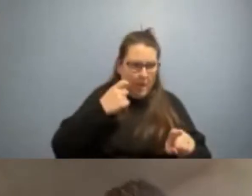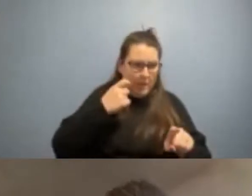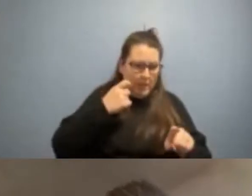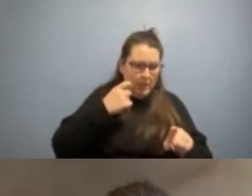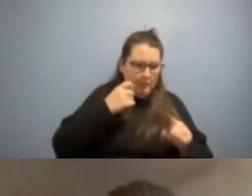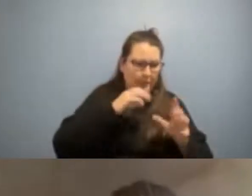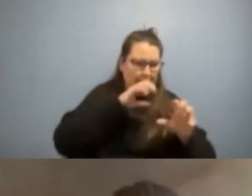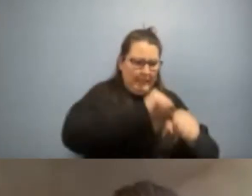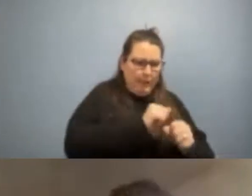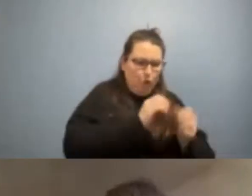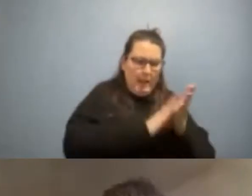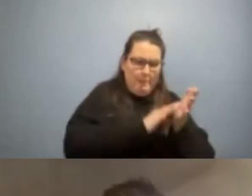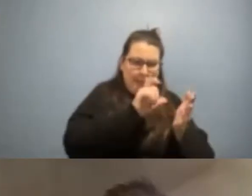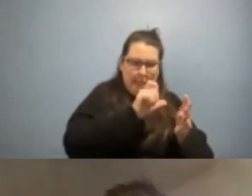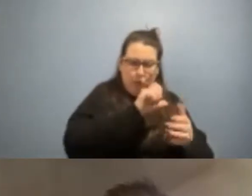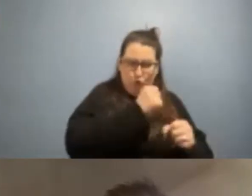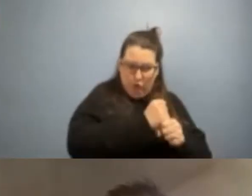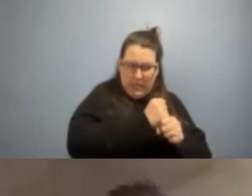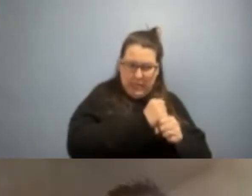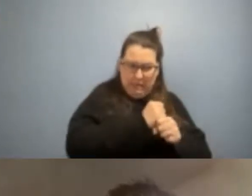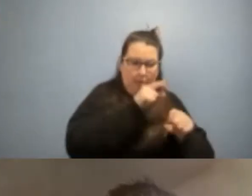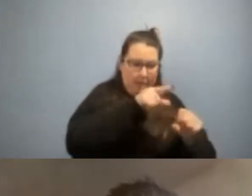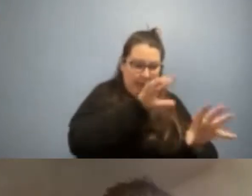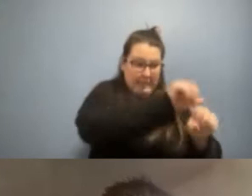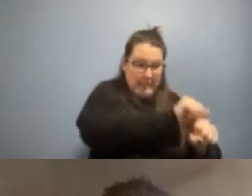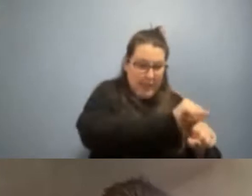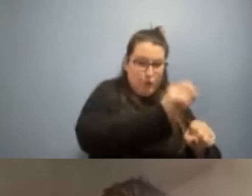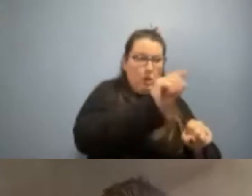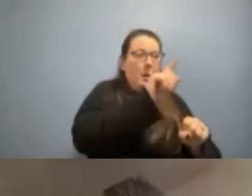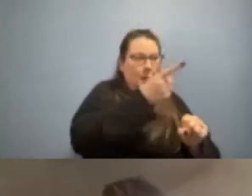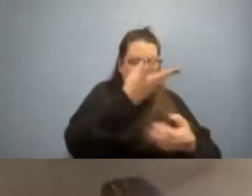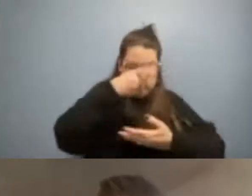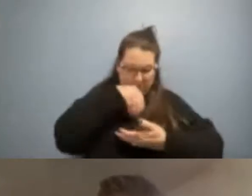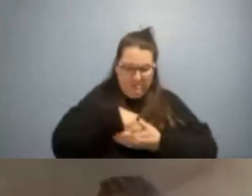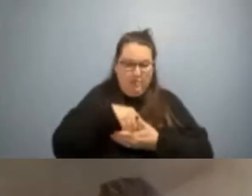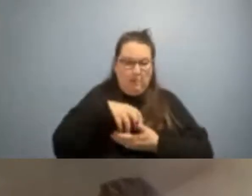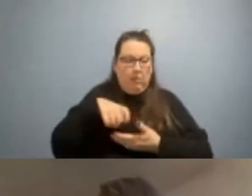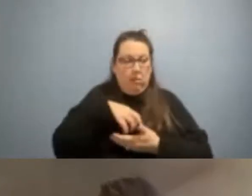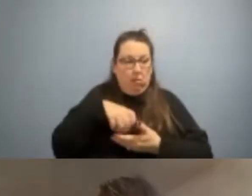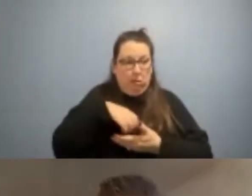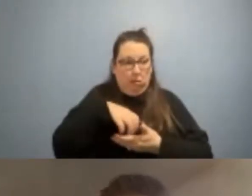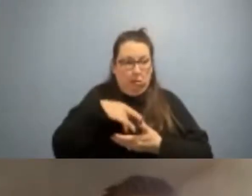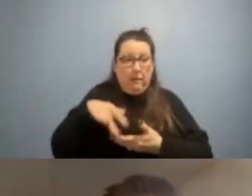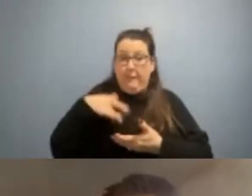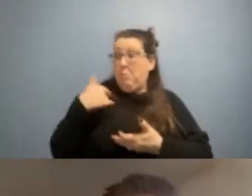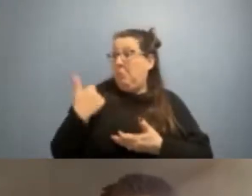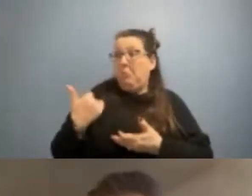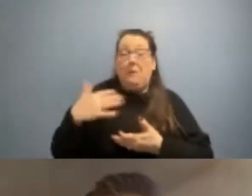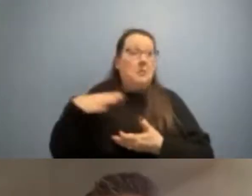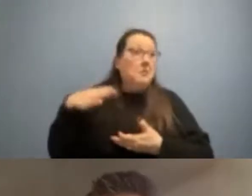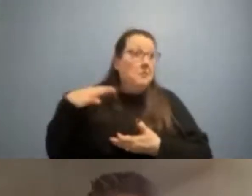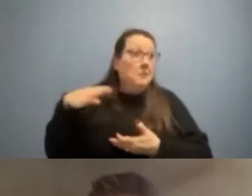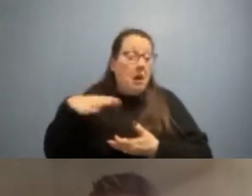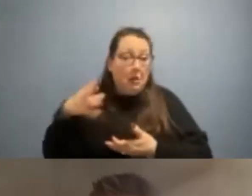AAMI Stadium, where essentially the virus stayed in their body and incubated for a number of days,